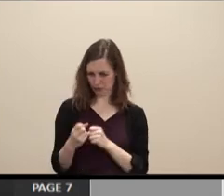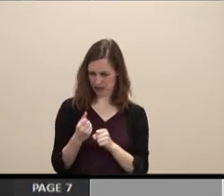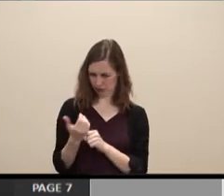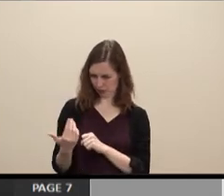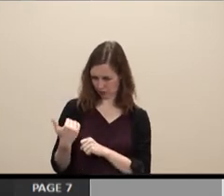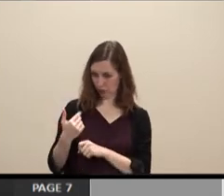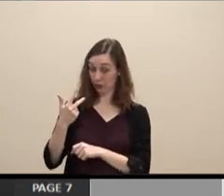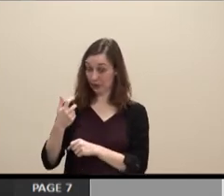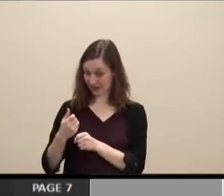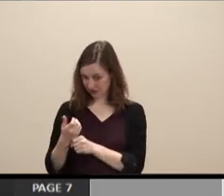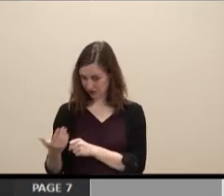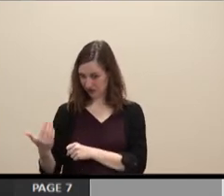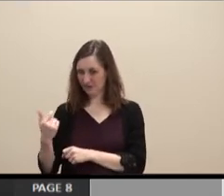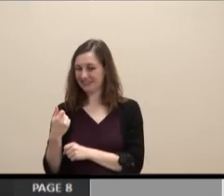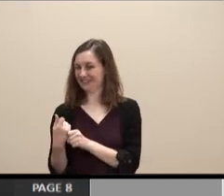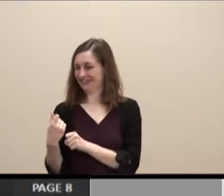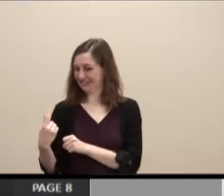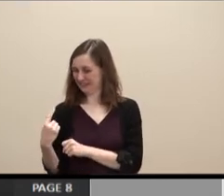smaller amount.